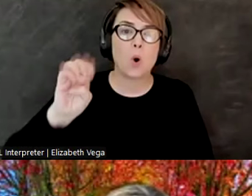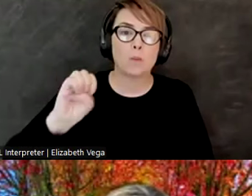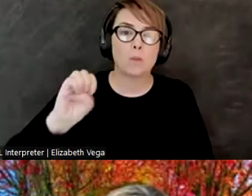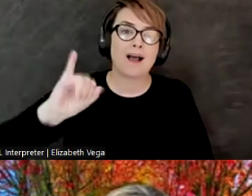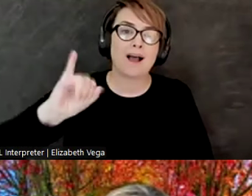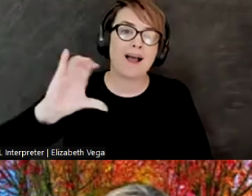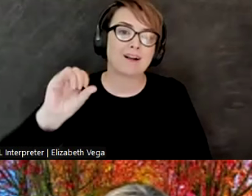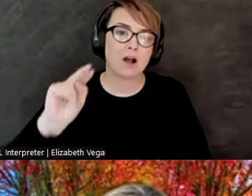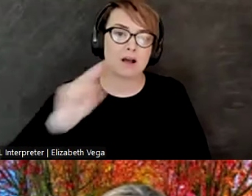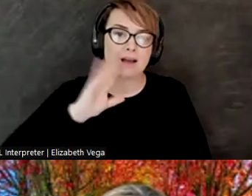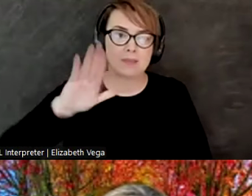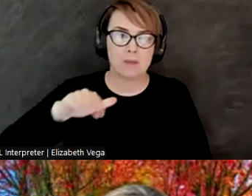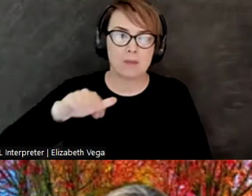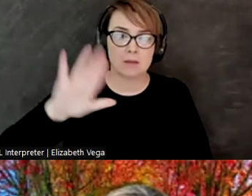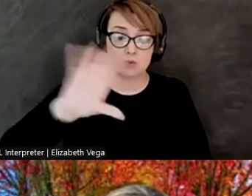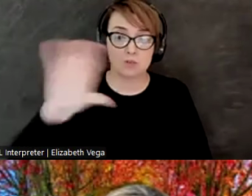screen.